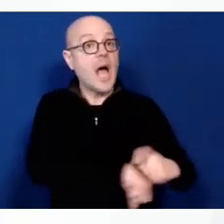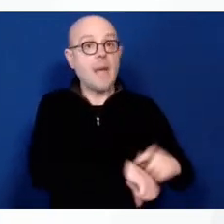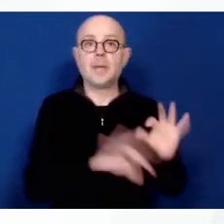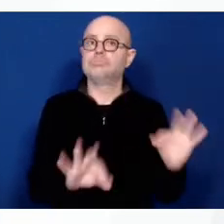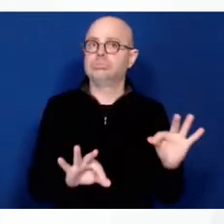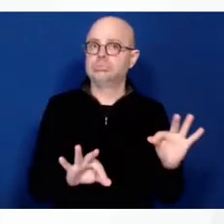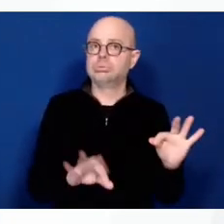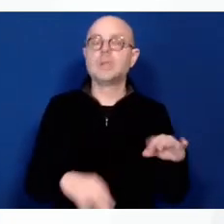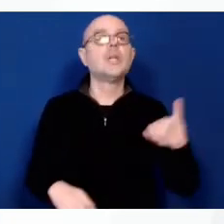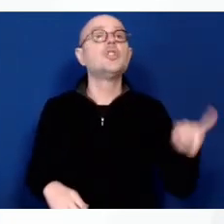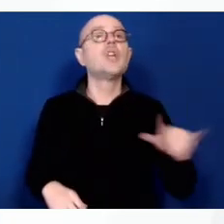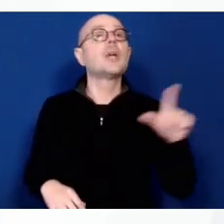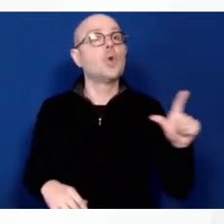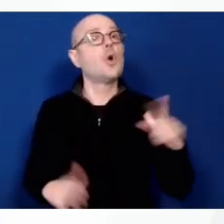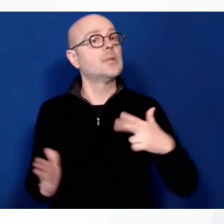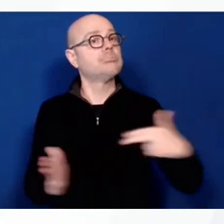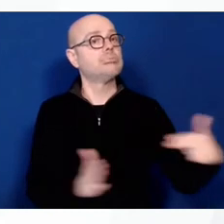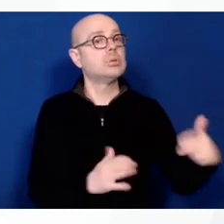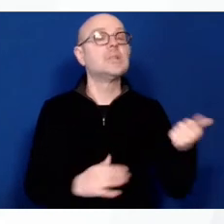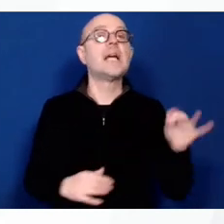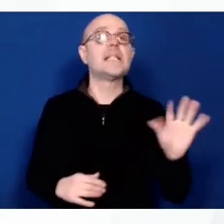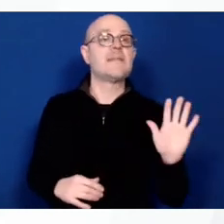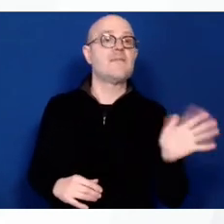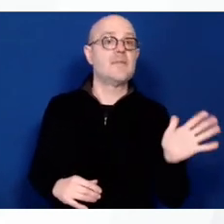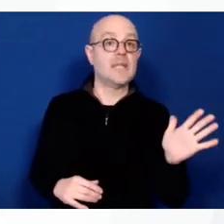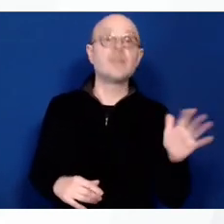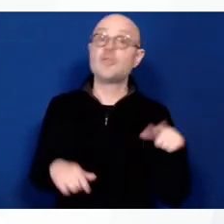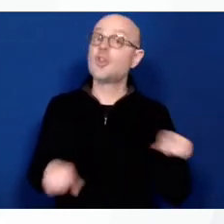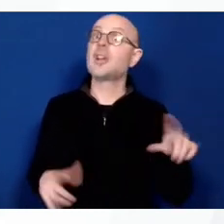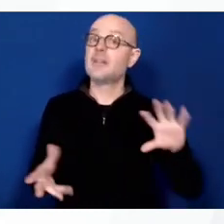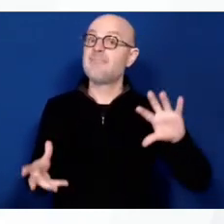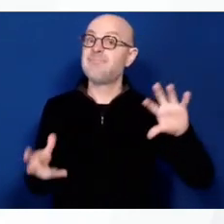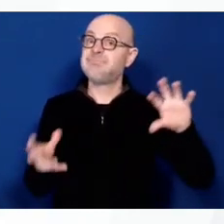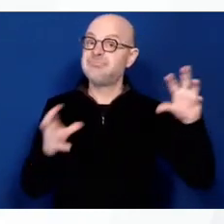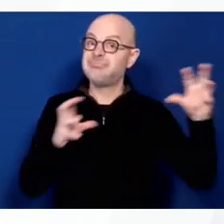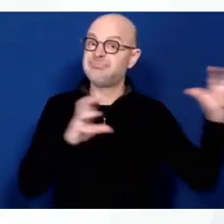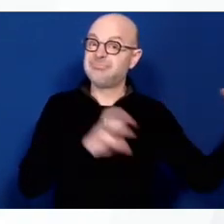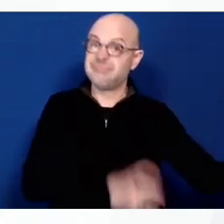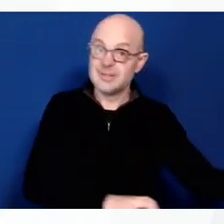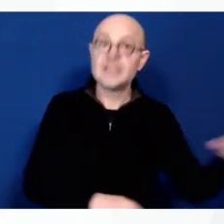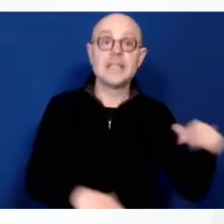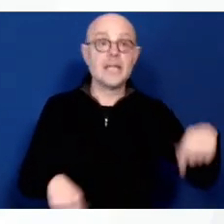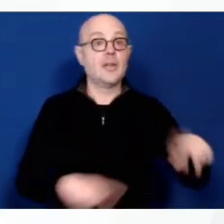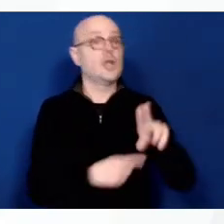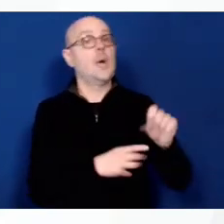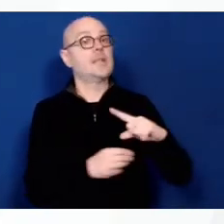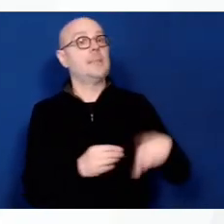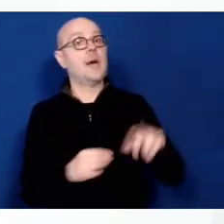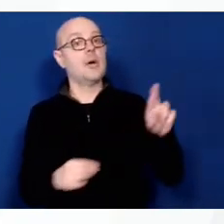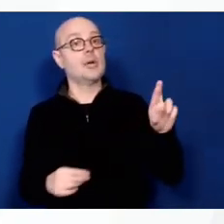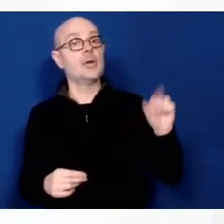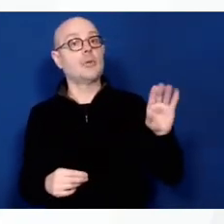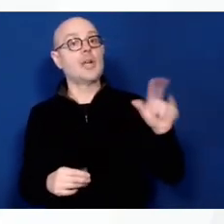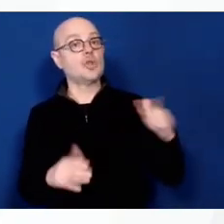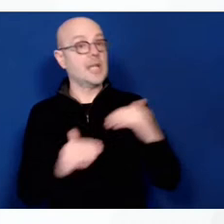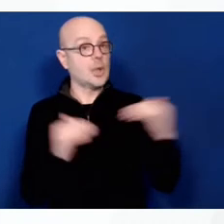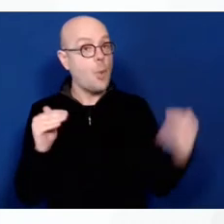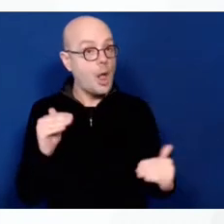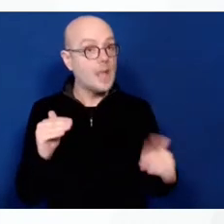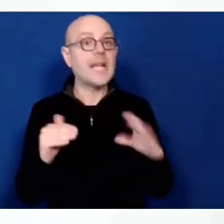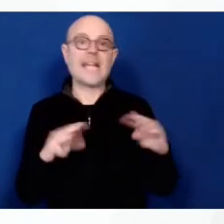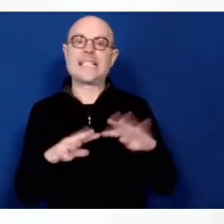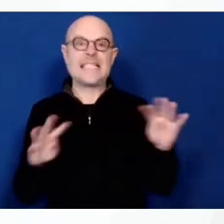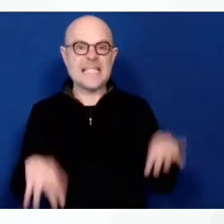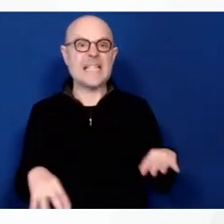in the mid-1950s amidst national upheaval around racial inequality and systemic injustice, a moment that mirrors